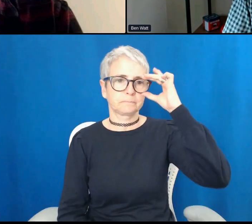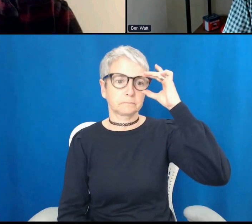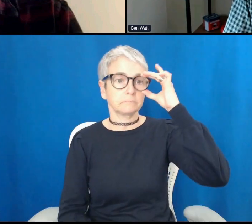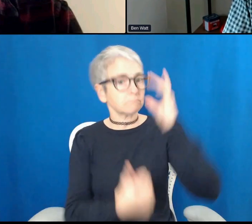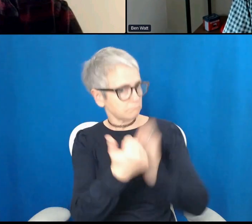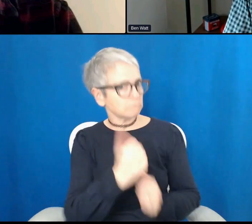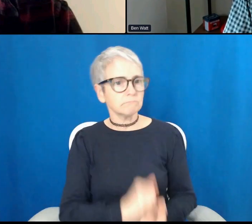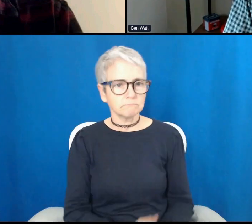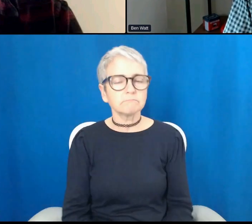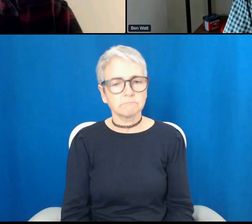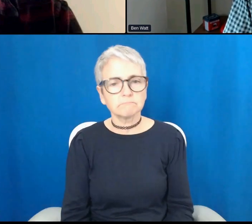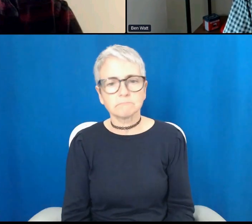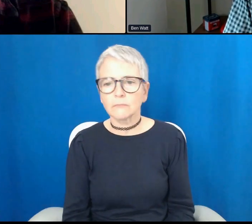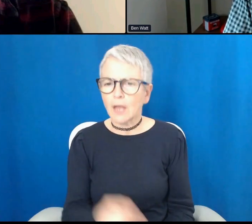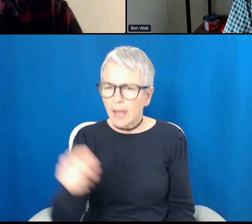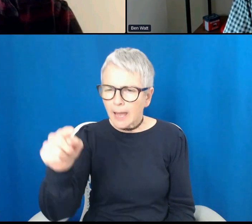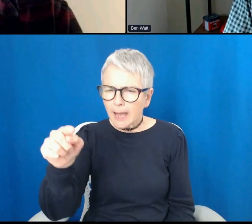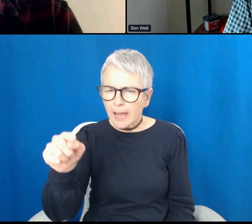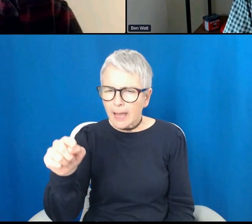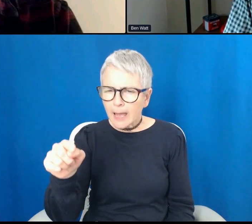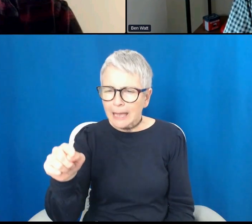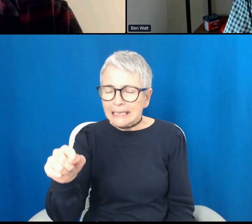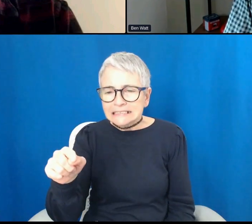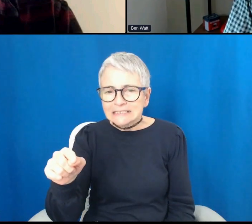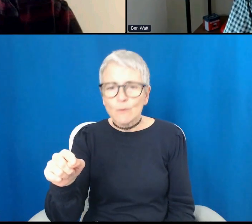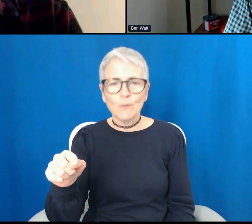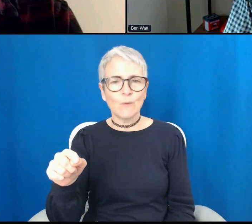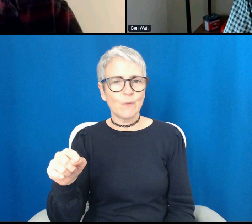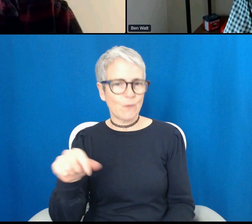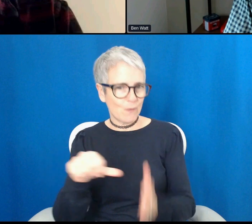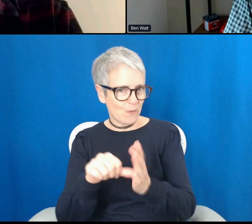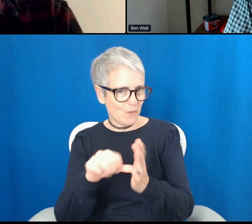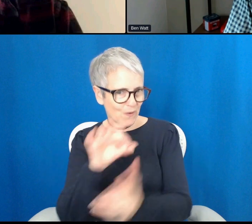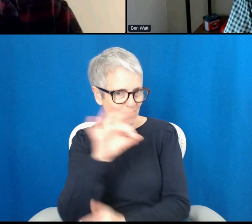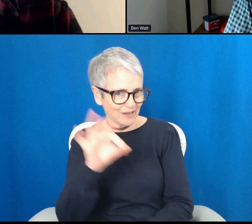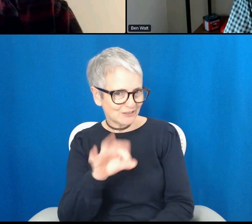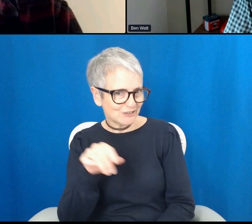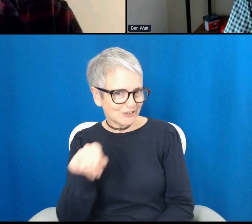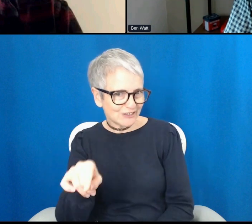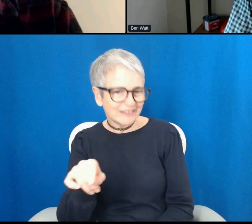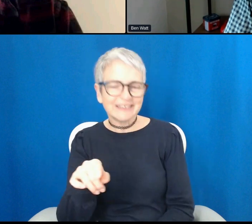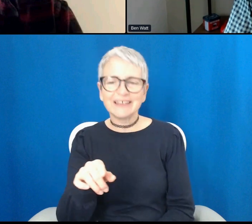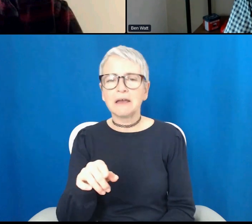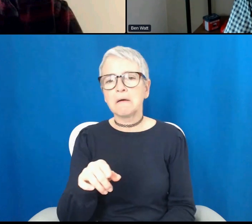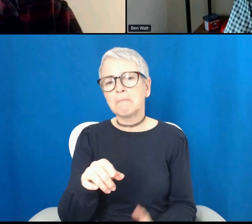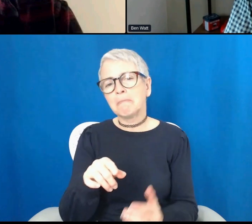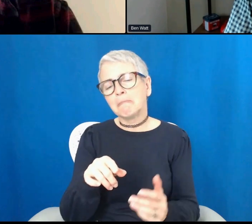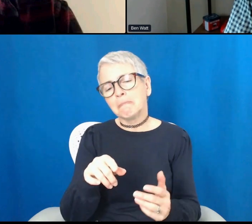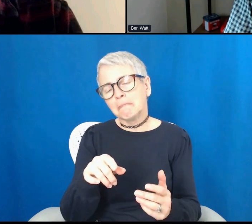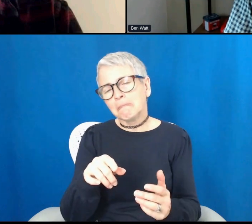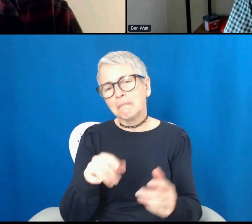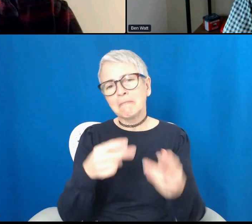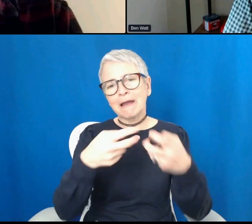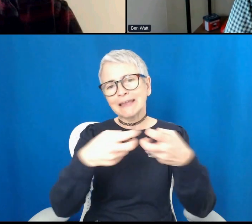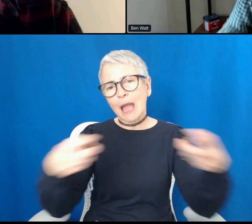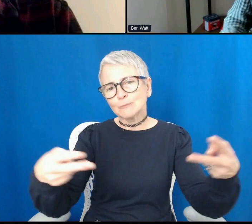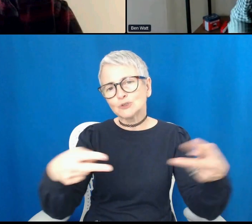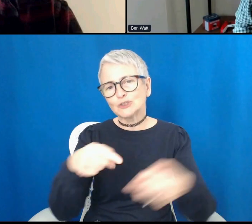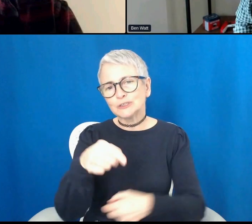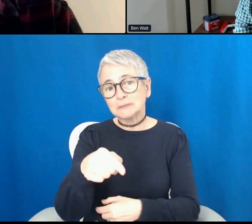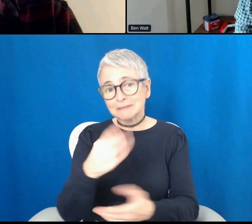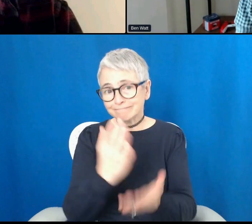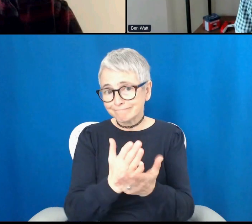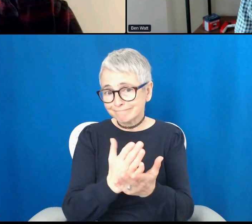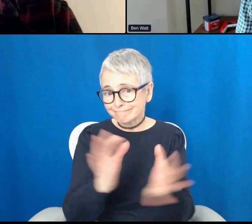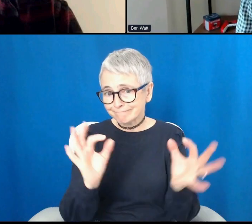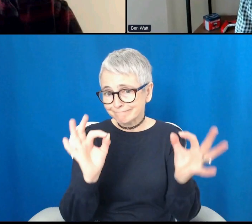Lovely, thanks, Ben. A bit of a devilish question here, possibly. What is the accuracy rate like for the captions? I don't know if you can